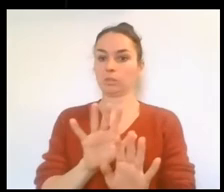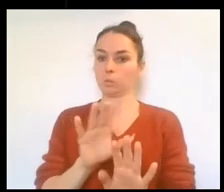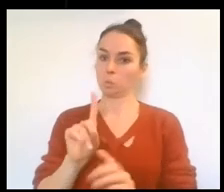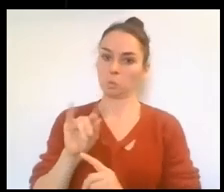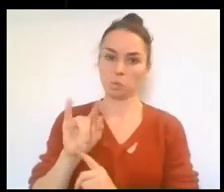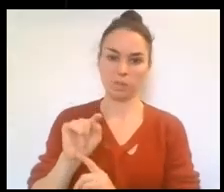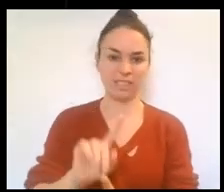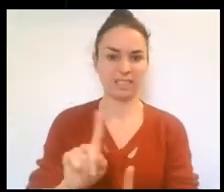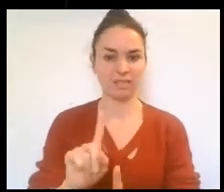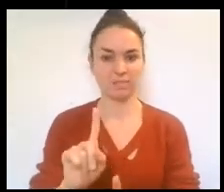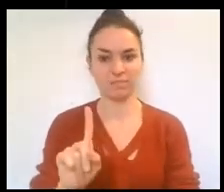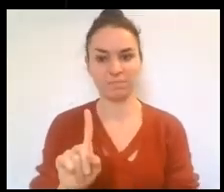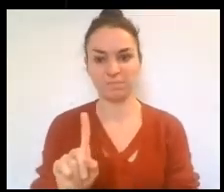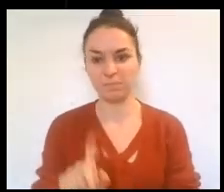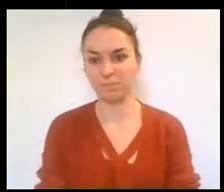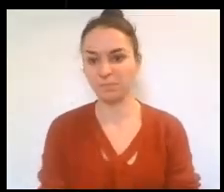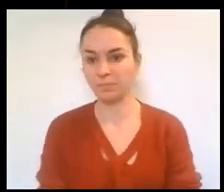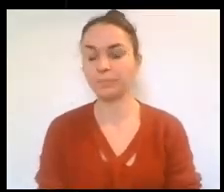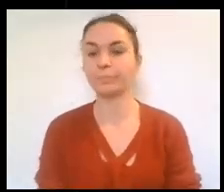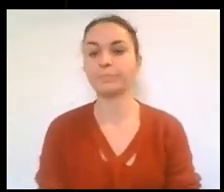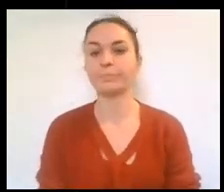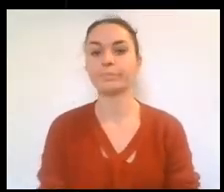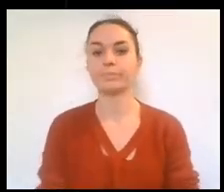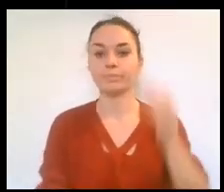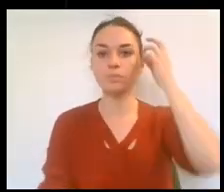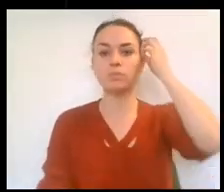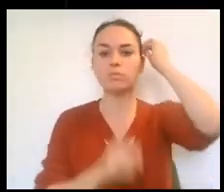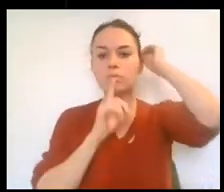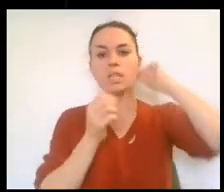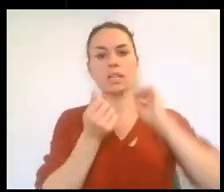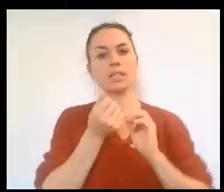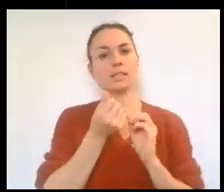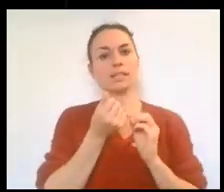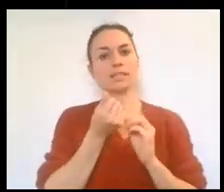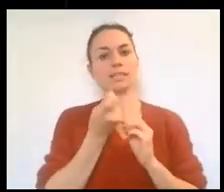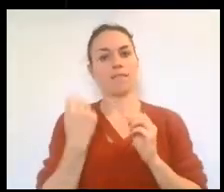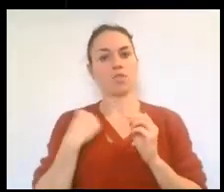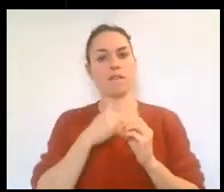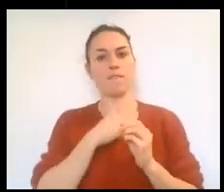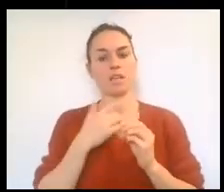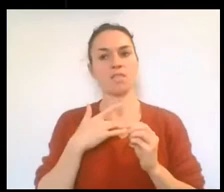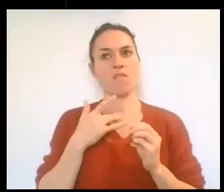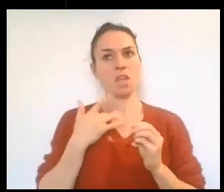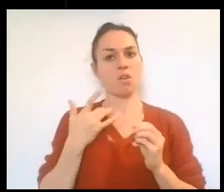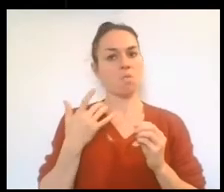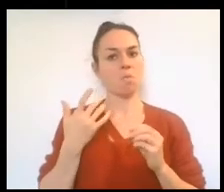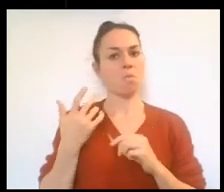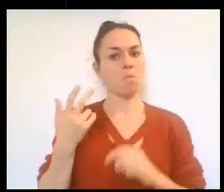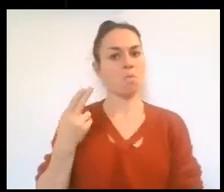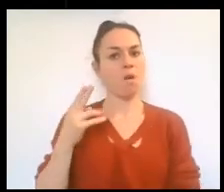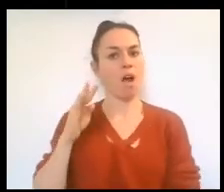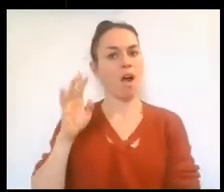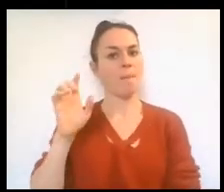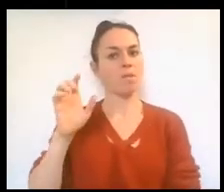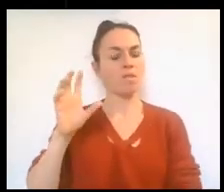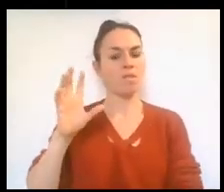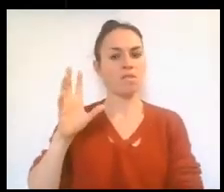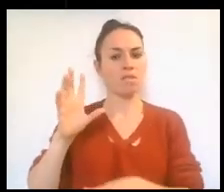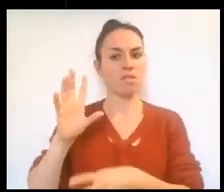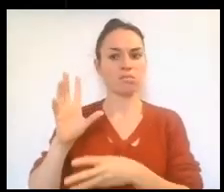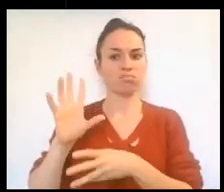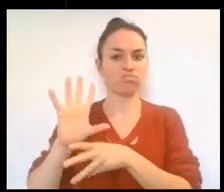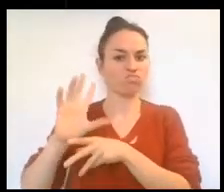of us felt that given the fact that Hubble was a premier instrument, we had to try it. So the fact is we